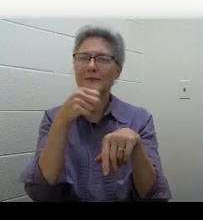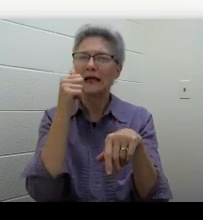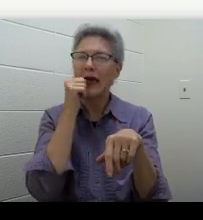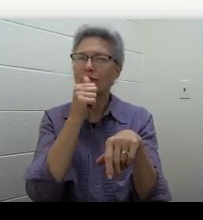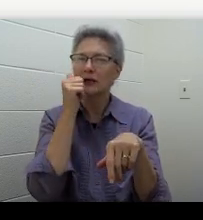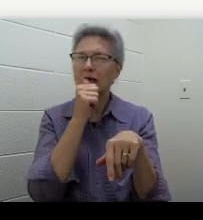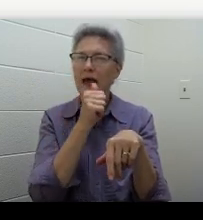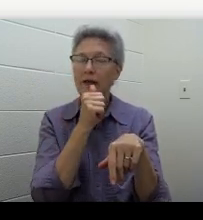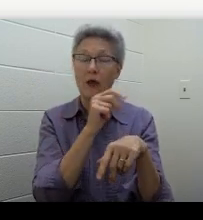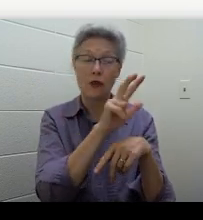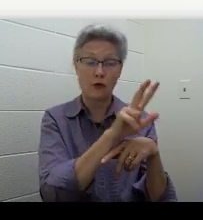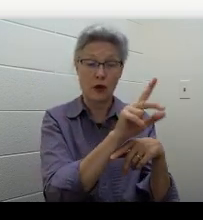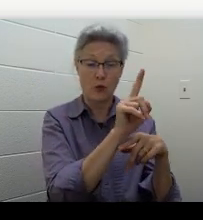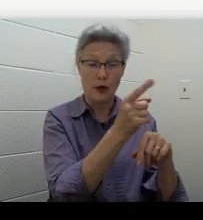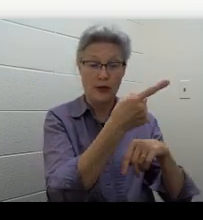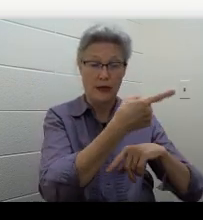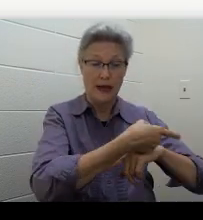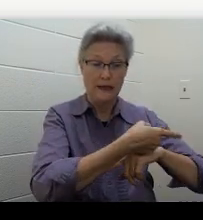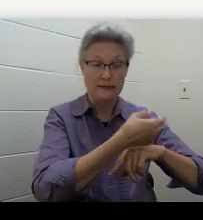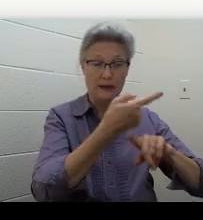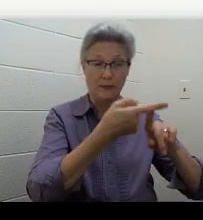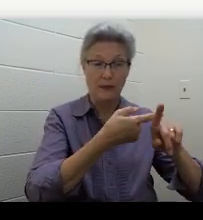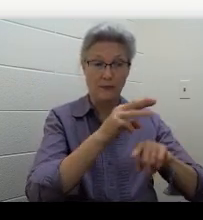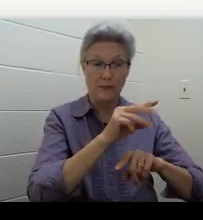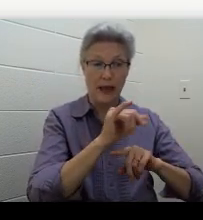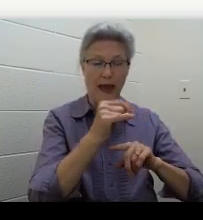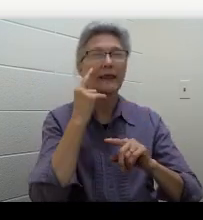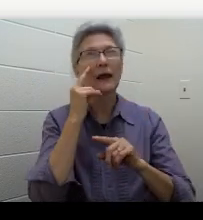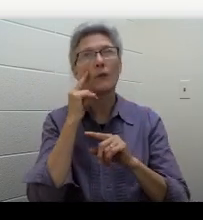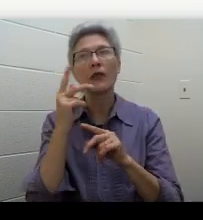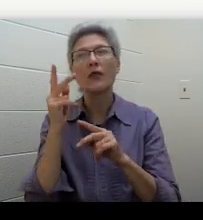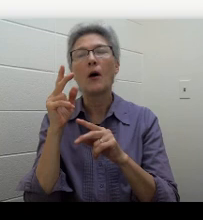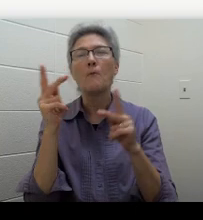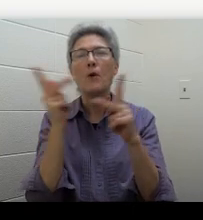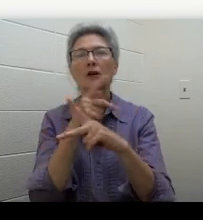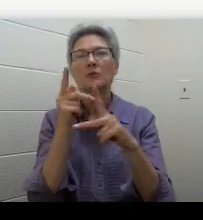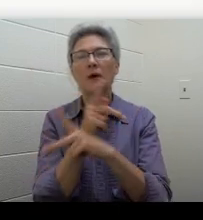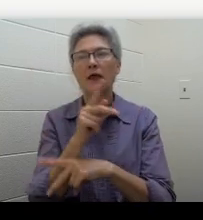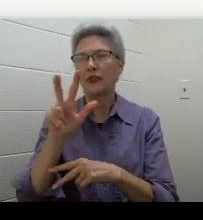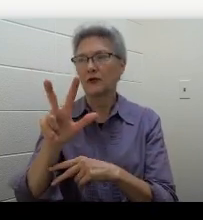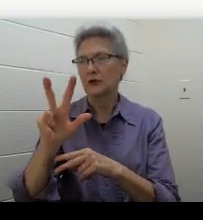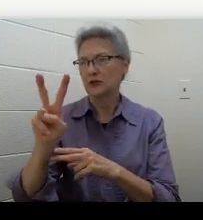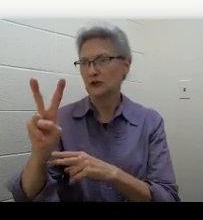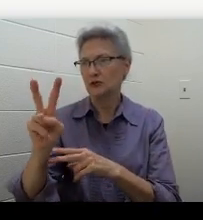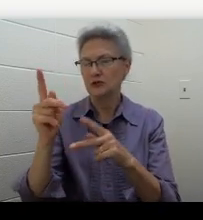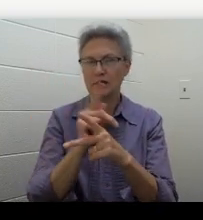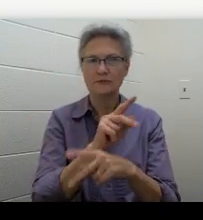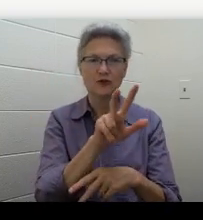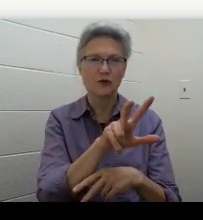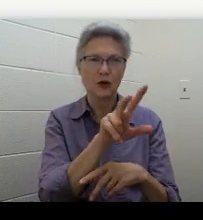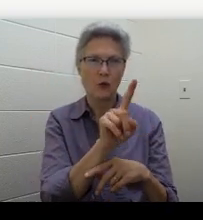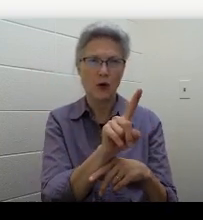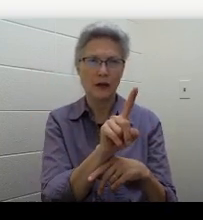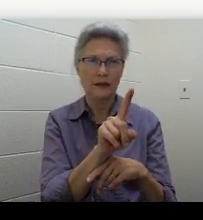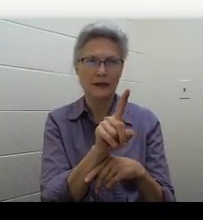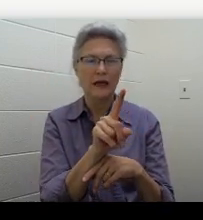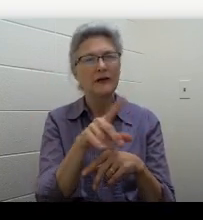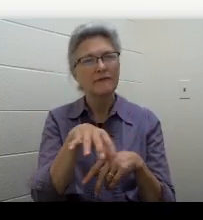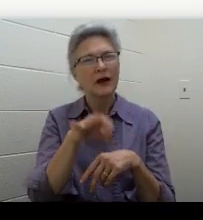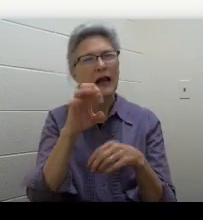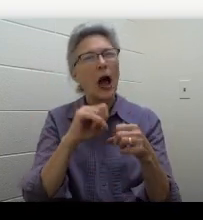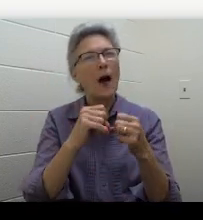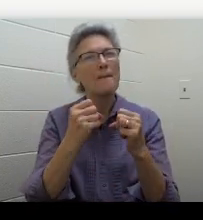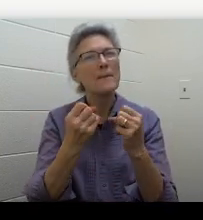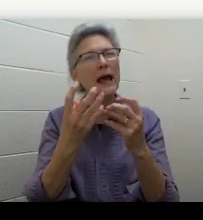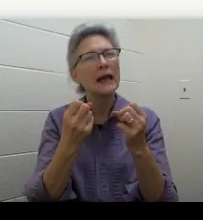May, I think that I would multiply 32 times 31 to get how many times they've opened the refrigerator door